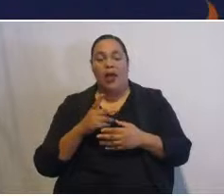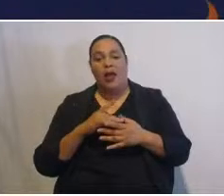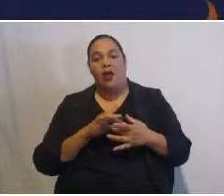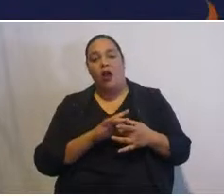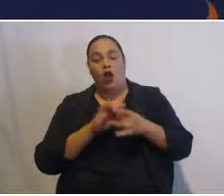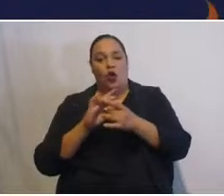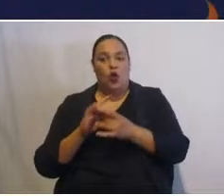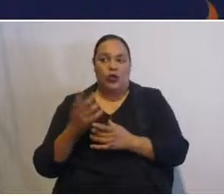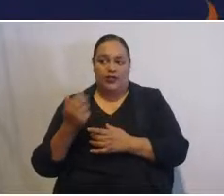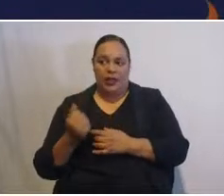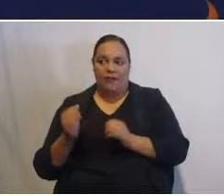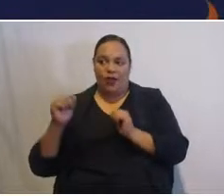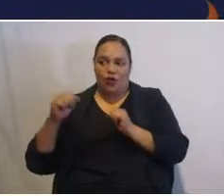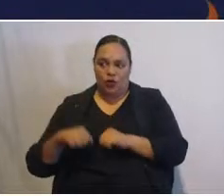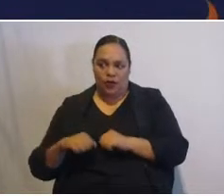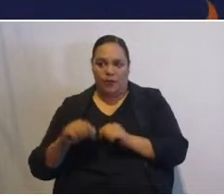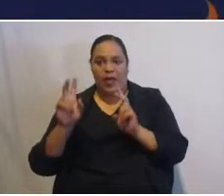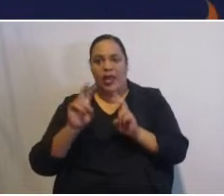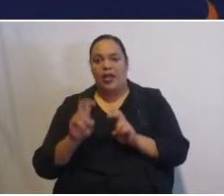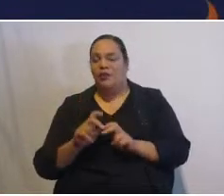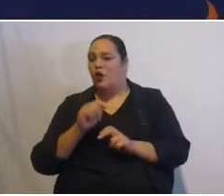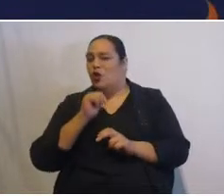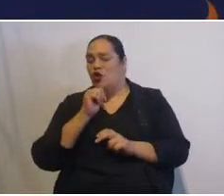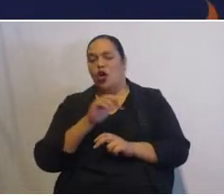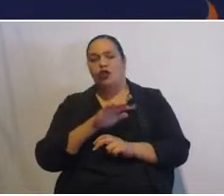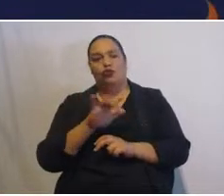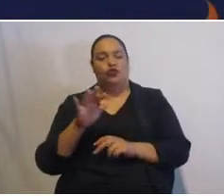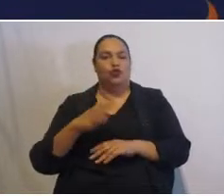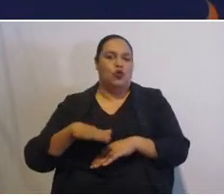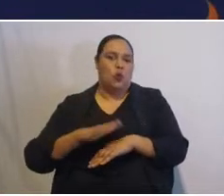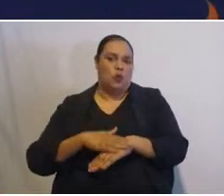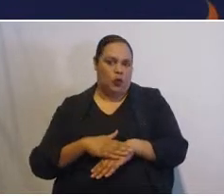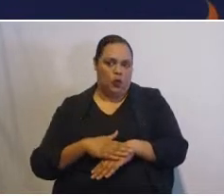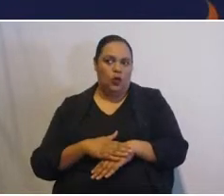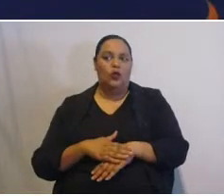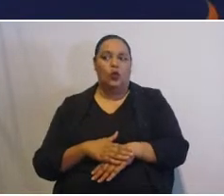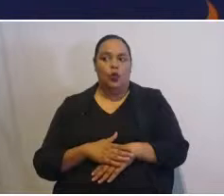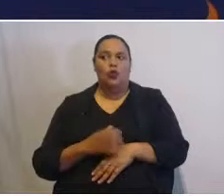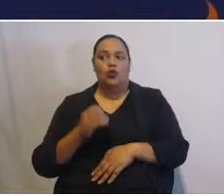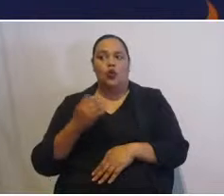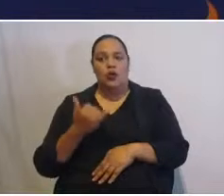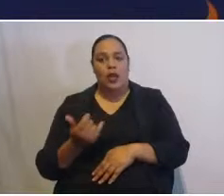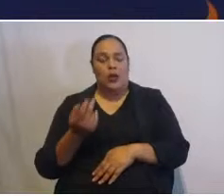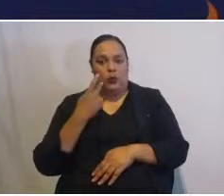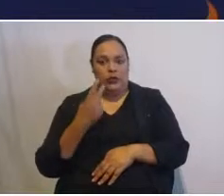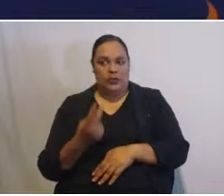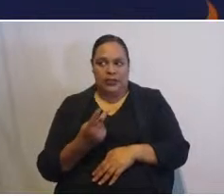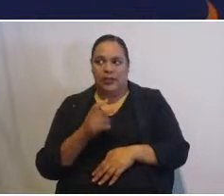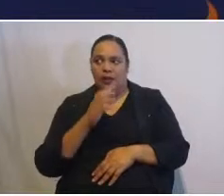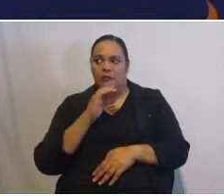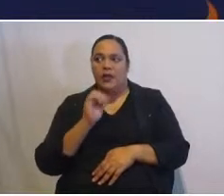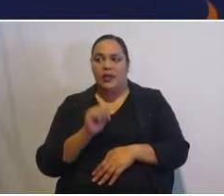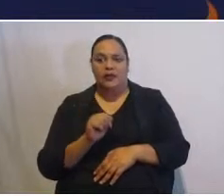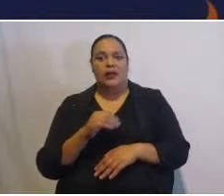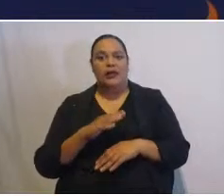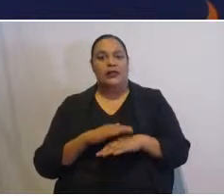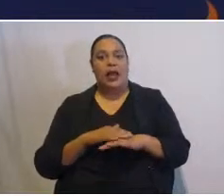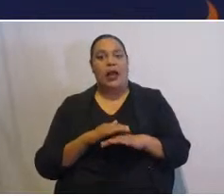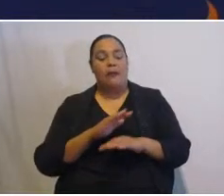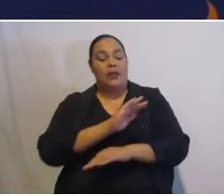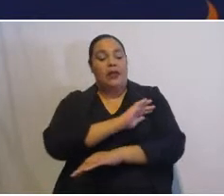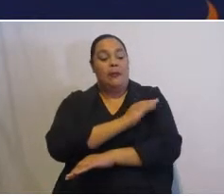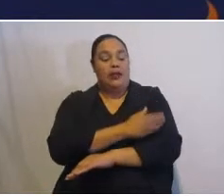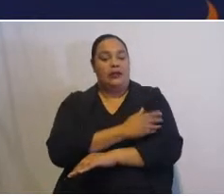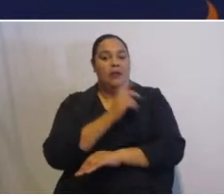that agreement, Eskom was not borrowing anymore. So what you are seeing now is the passage of time, that